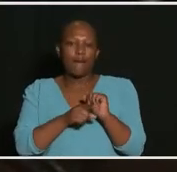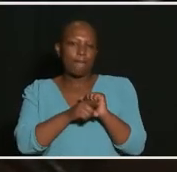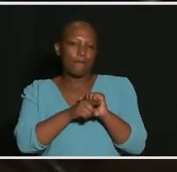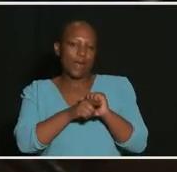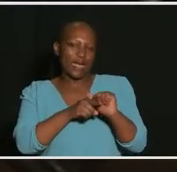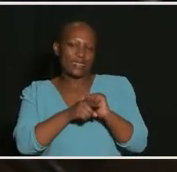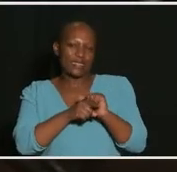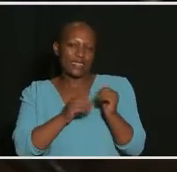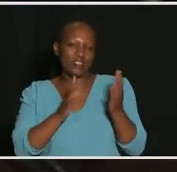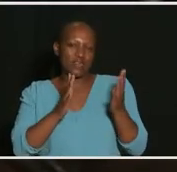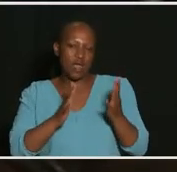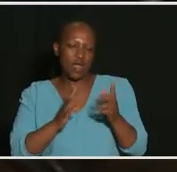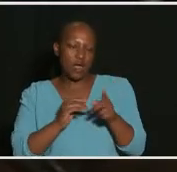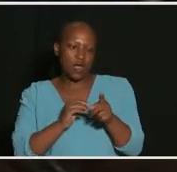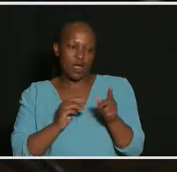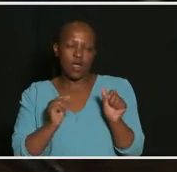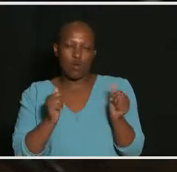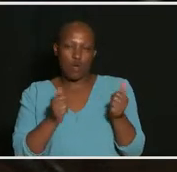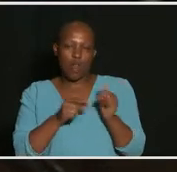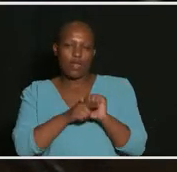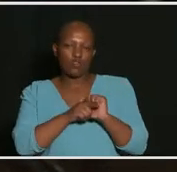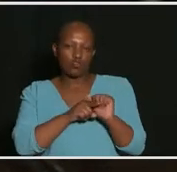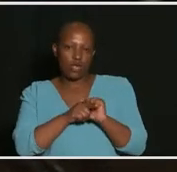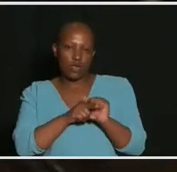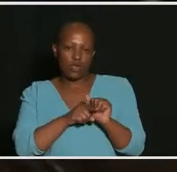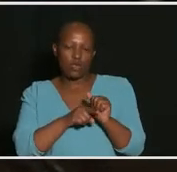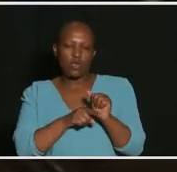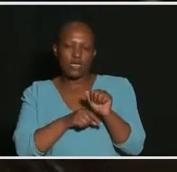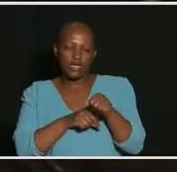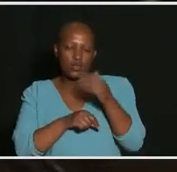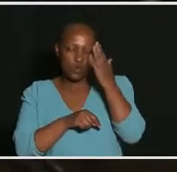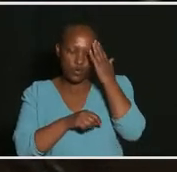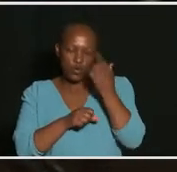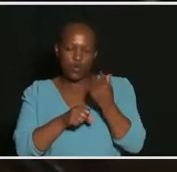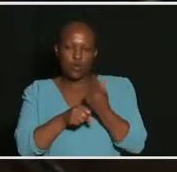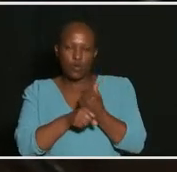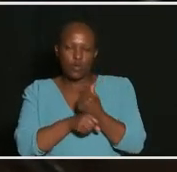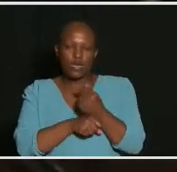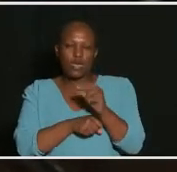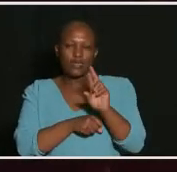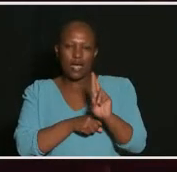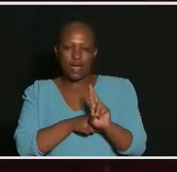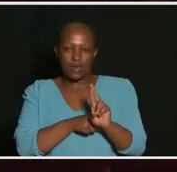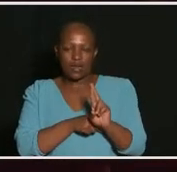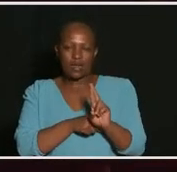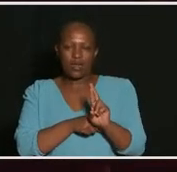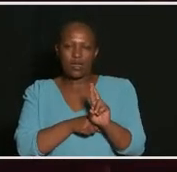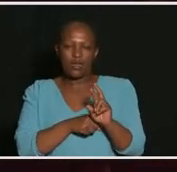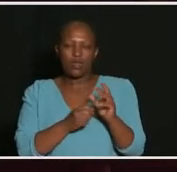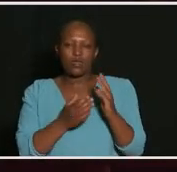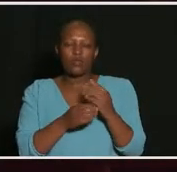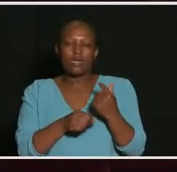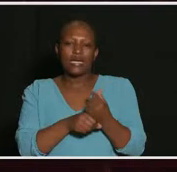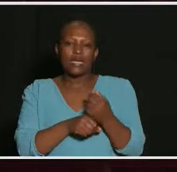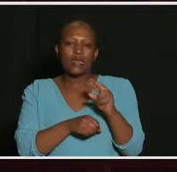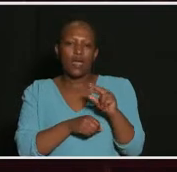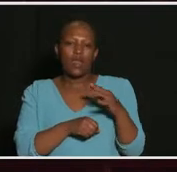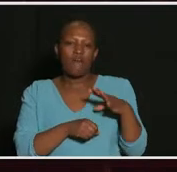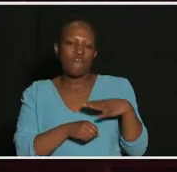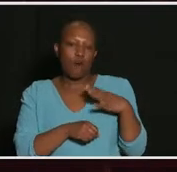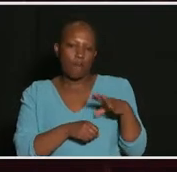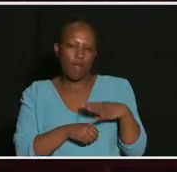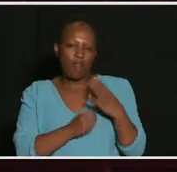are well trained because we know that great art great Arts they are great arts in formal schools